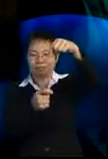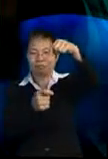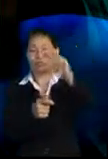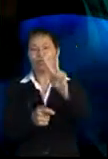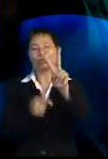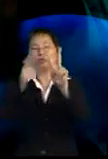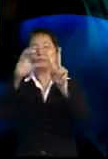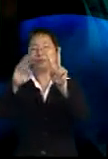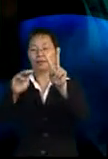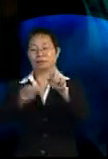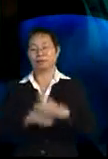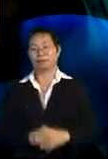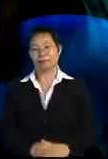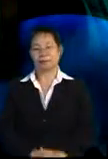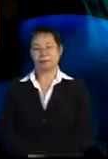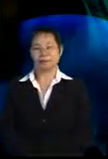2 centimeters.